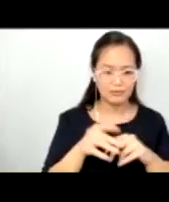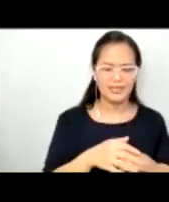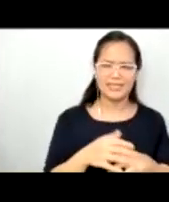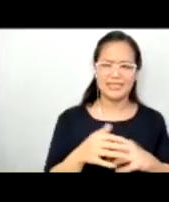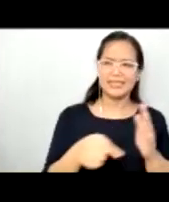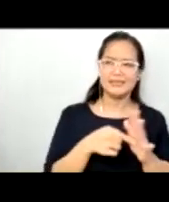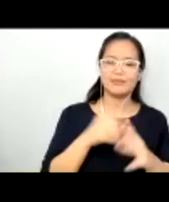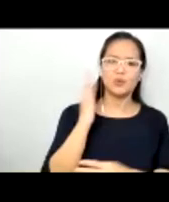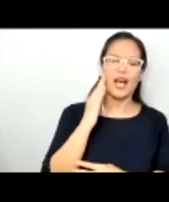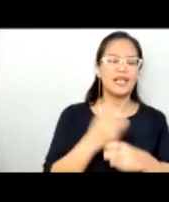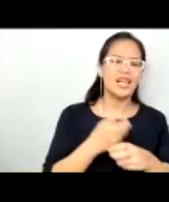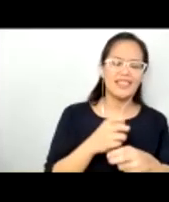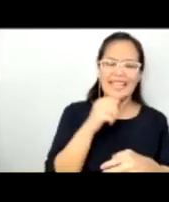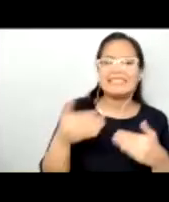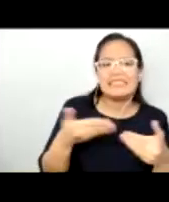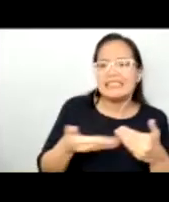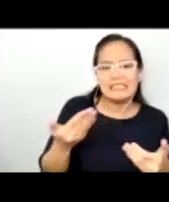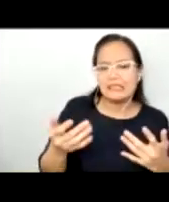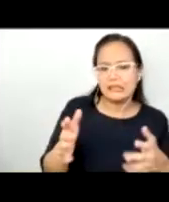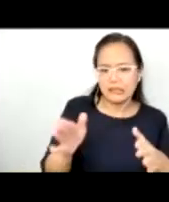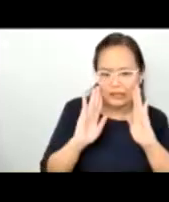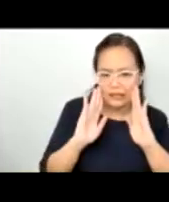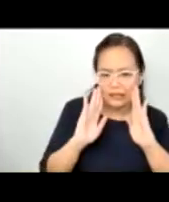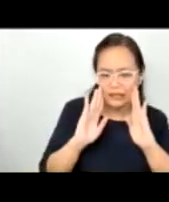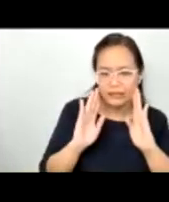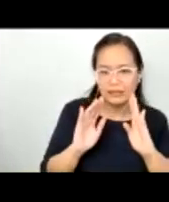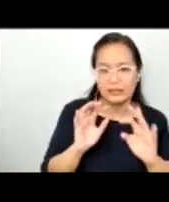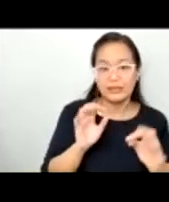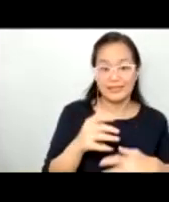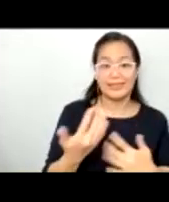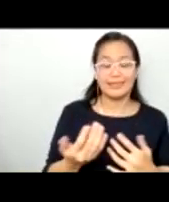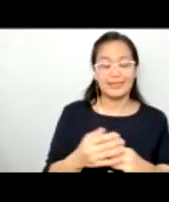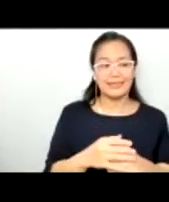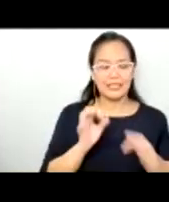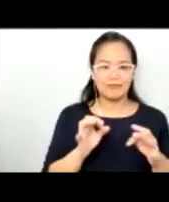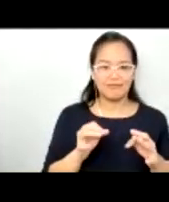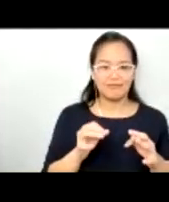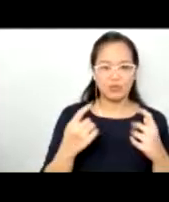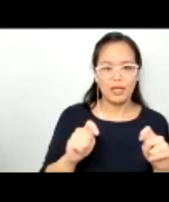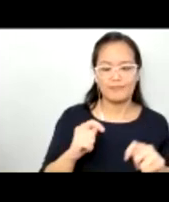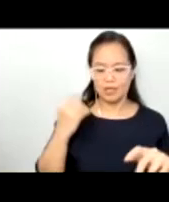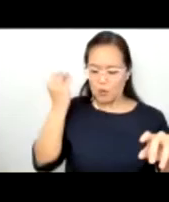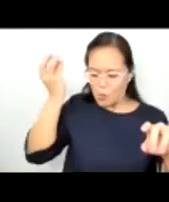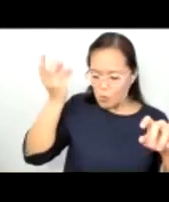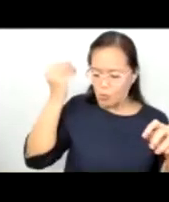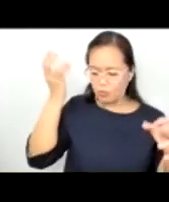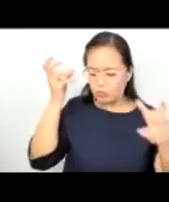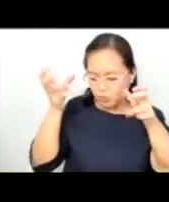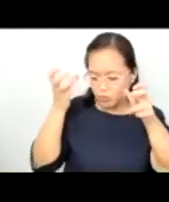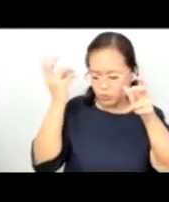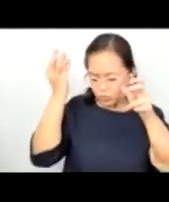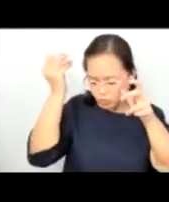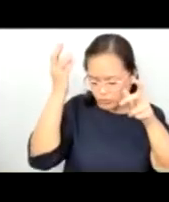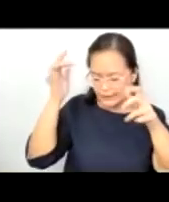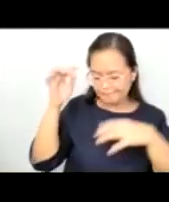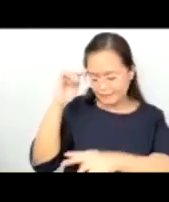hard. It's not easy to listen. And as I've said, when you're trying to ready all the counter arguments in your head,